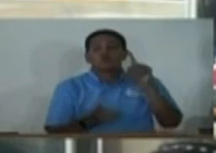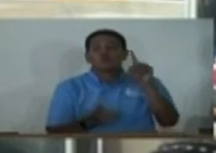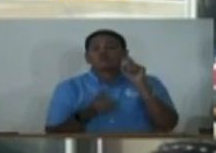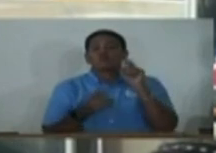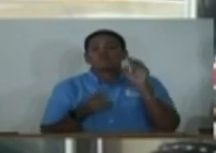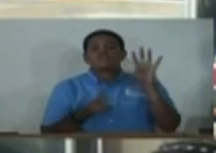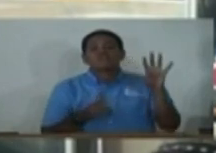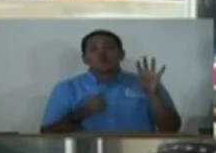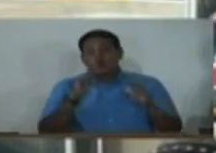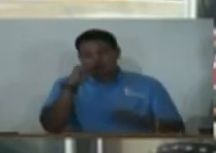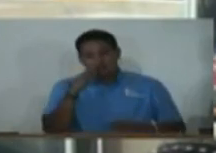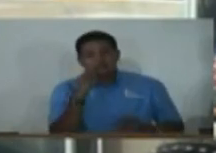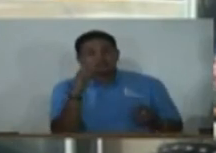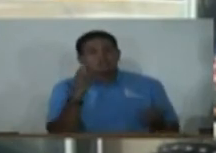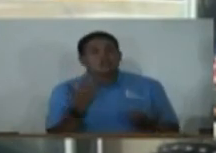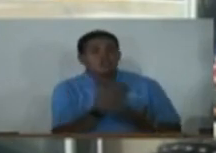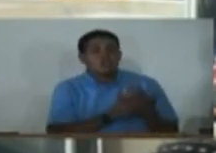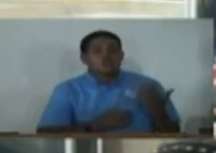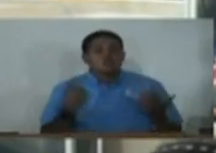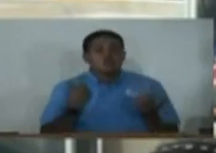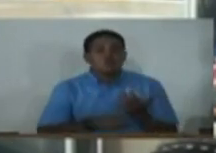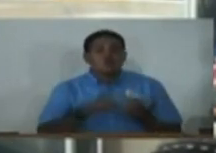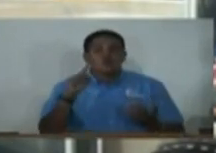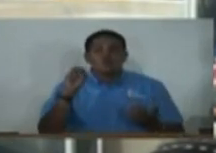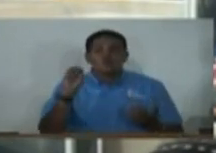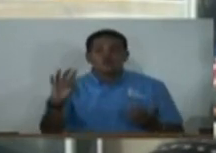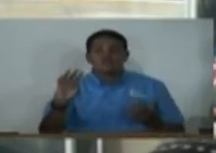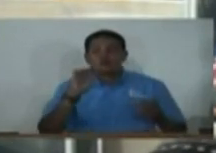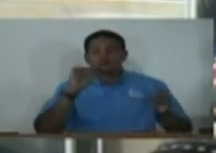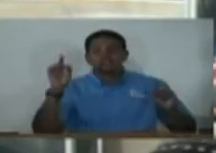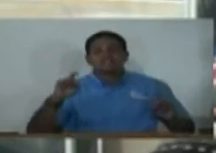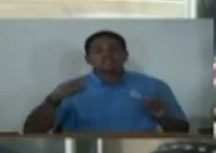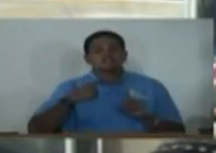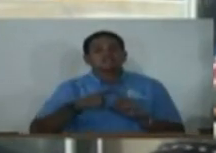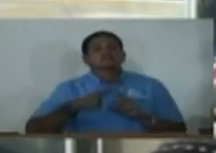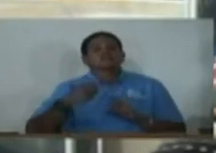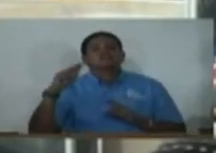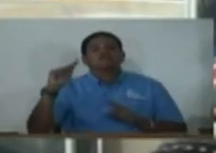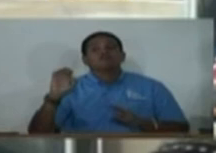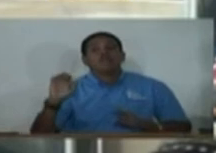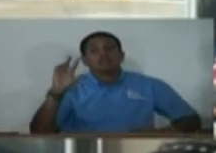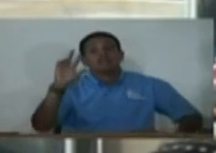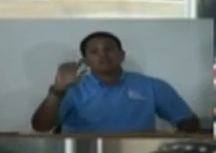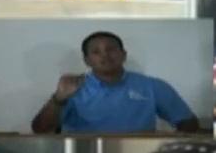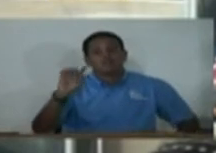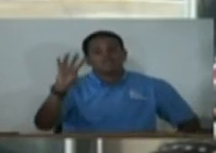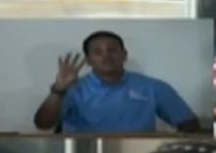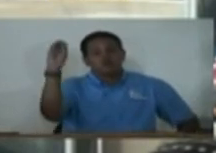1,104 samples tested, which is a test positivity rate of 3.4%.